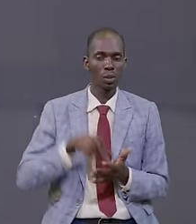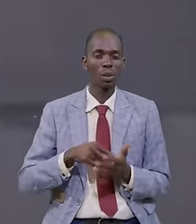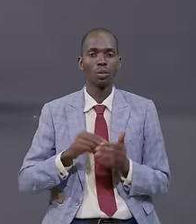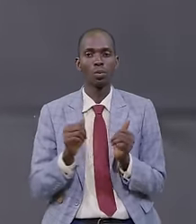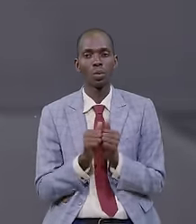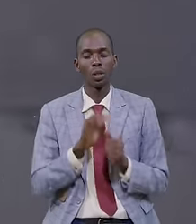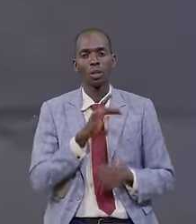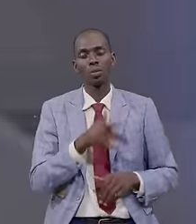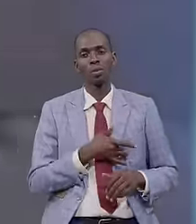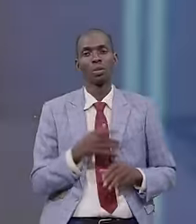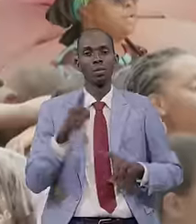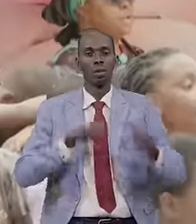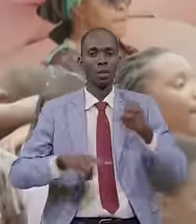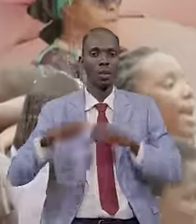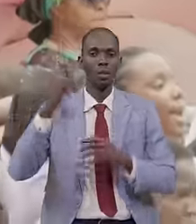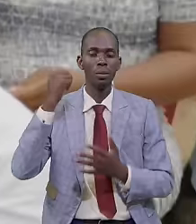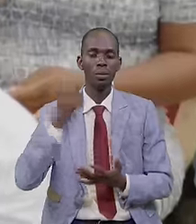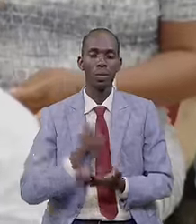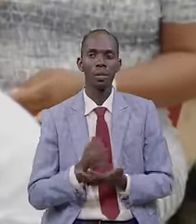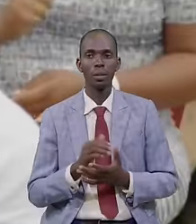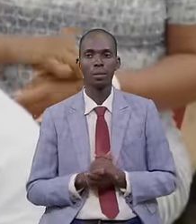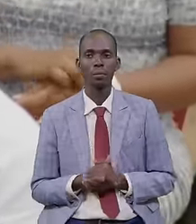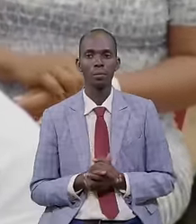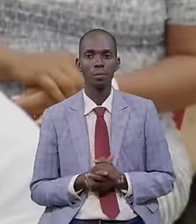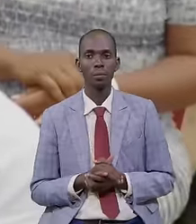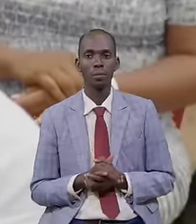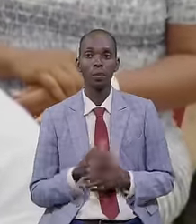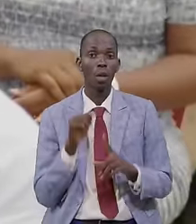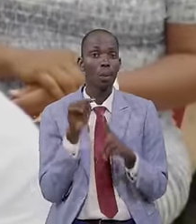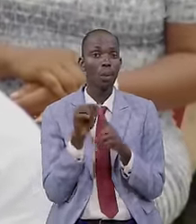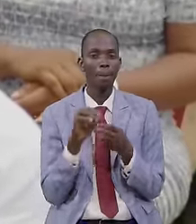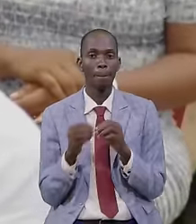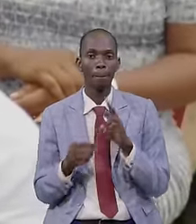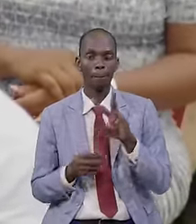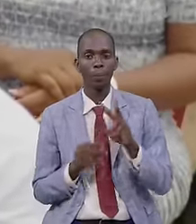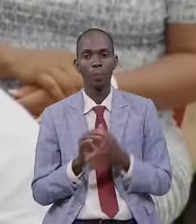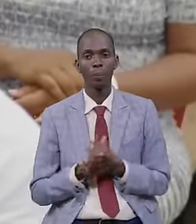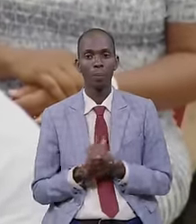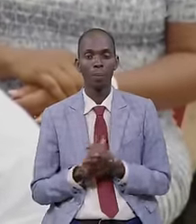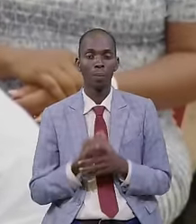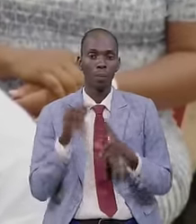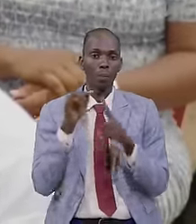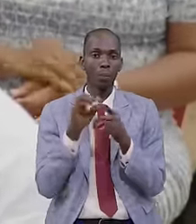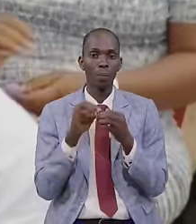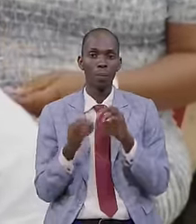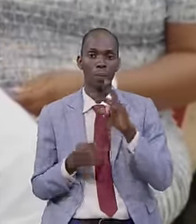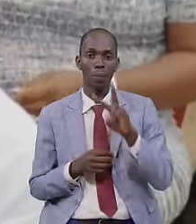somebody say amen. Amen. I come to number two now. Number two is